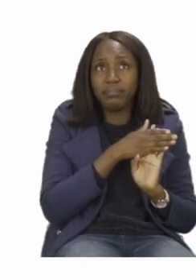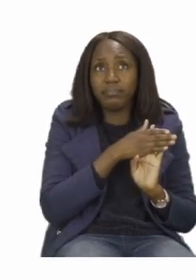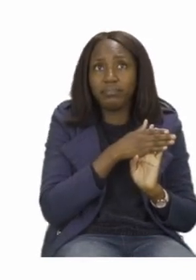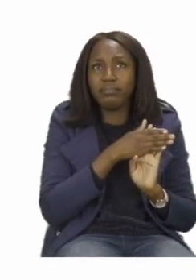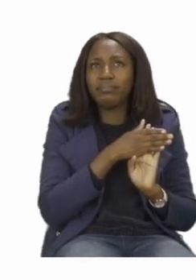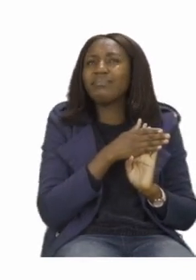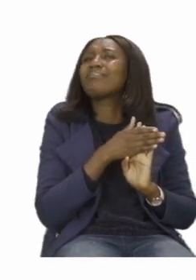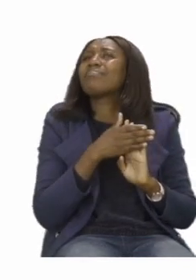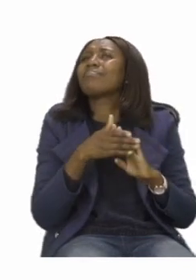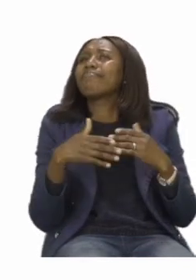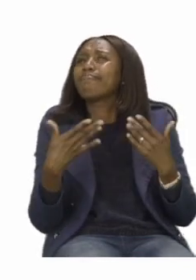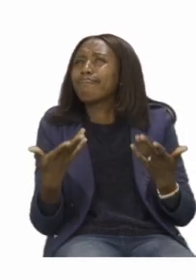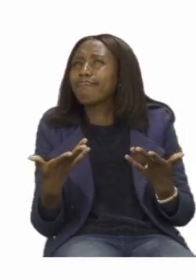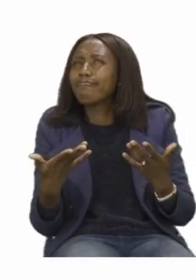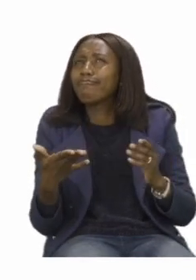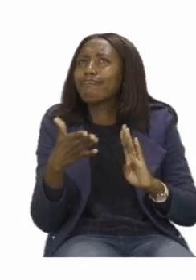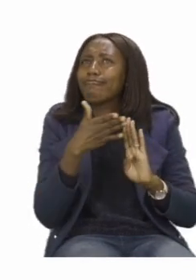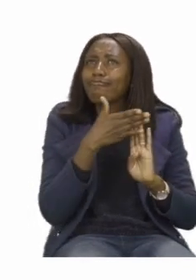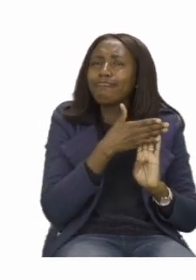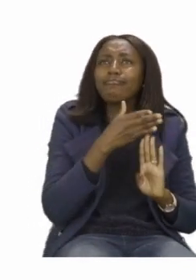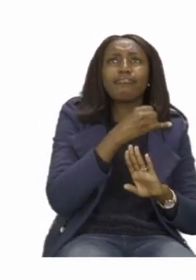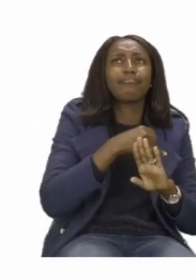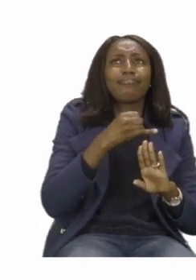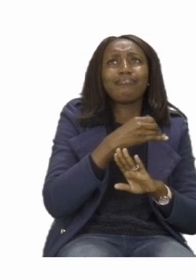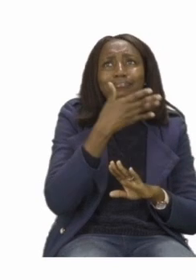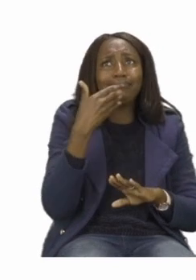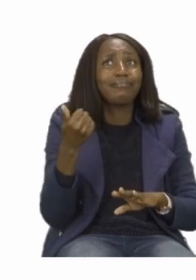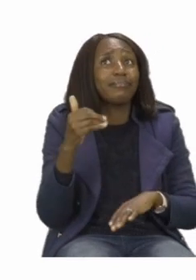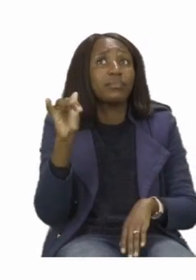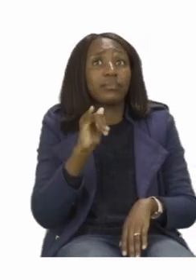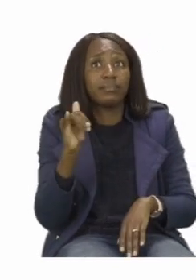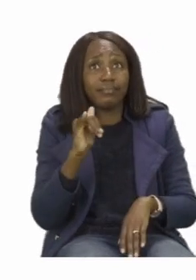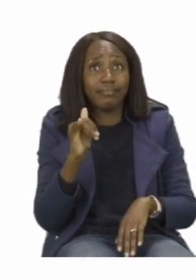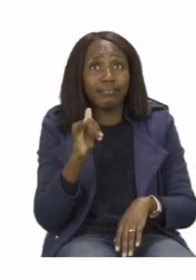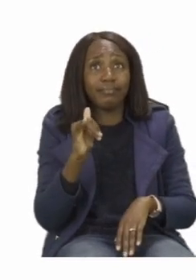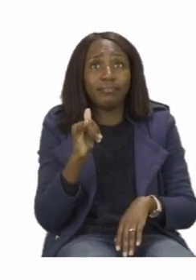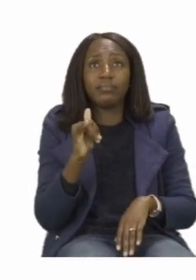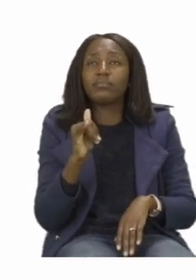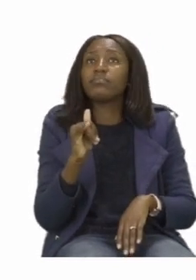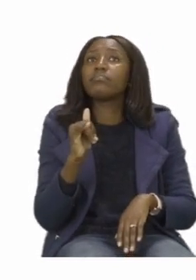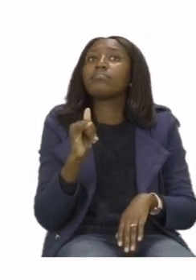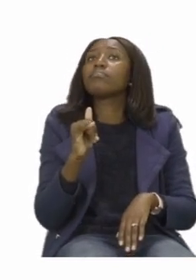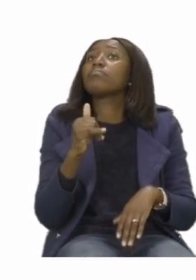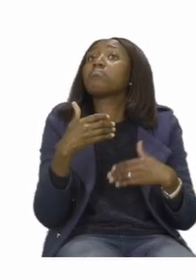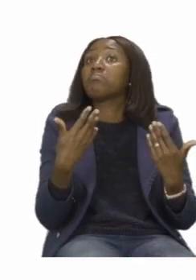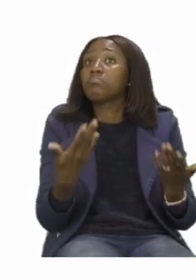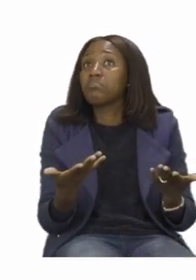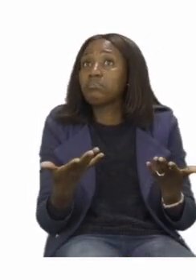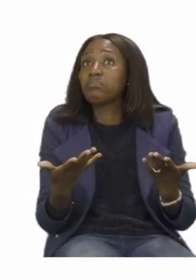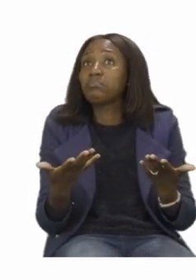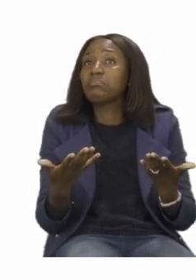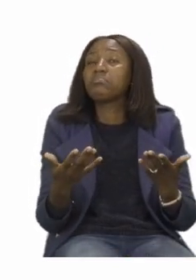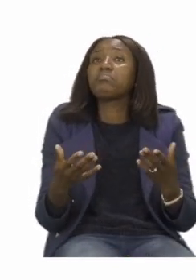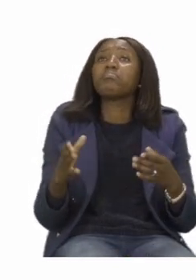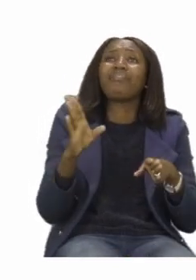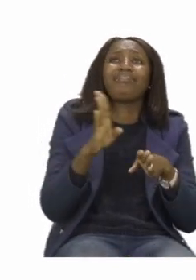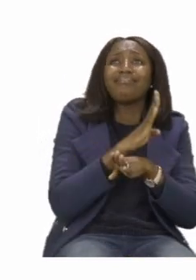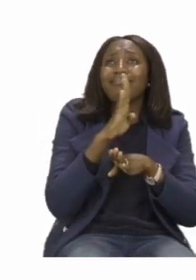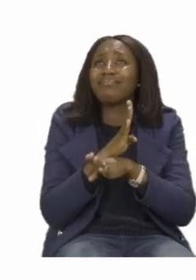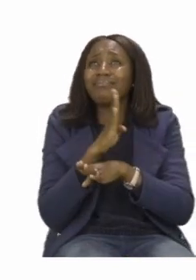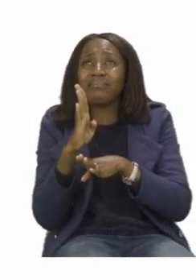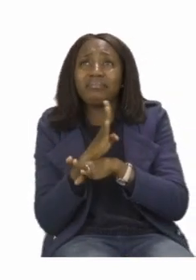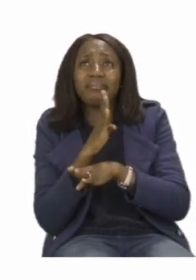of safe place is always in a busy public area.